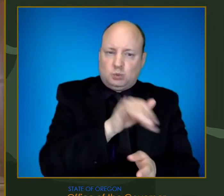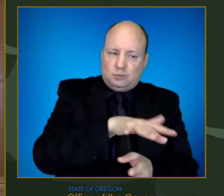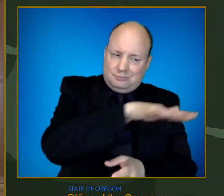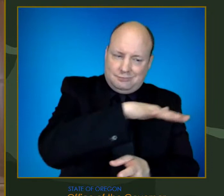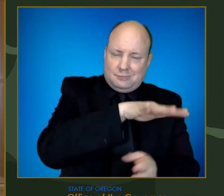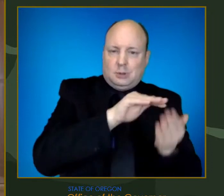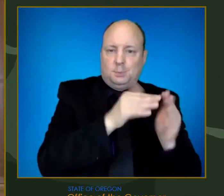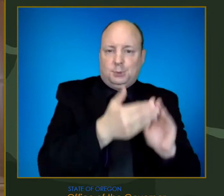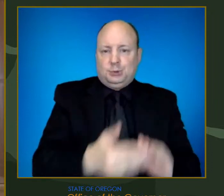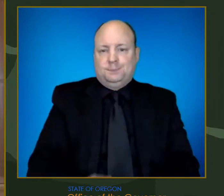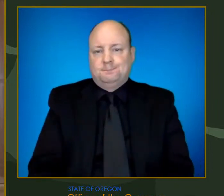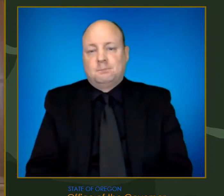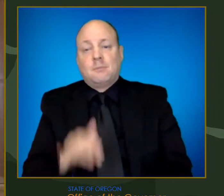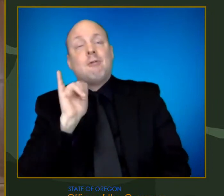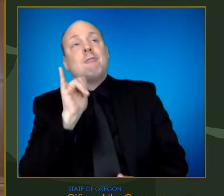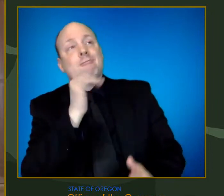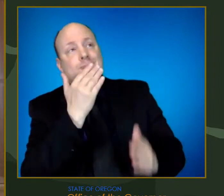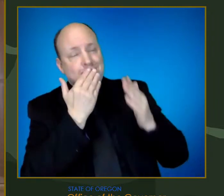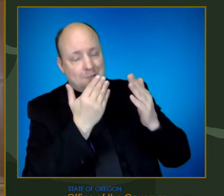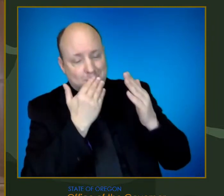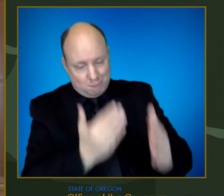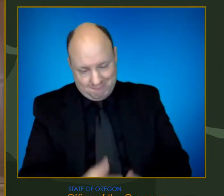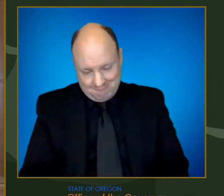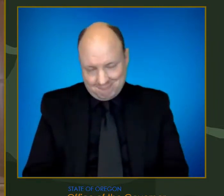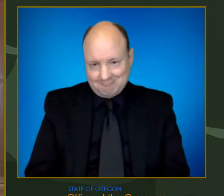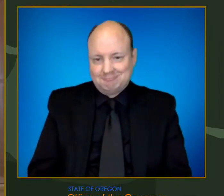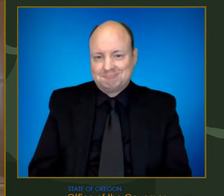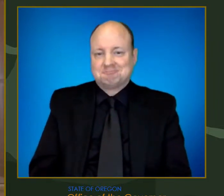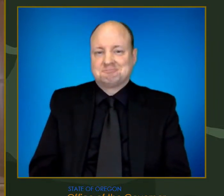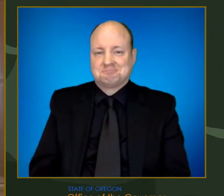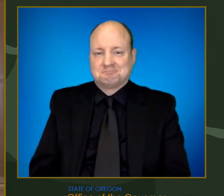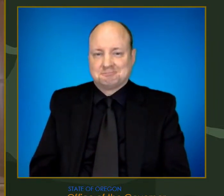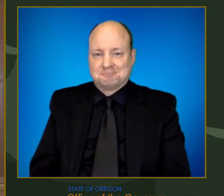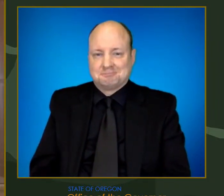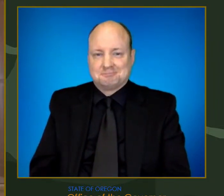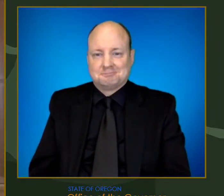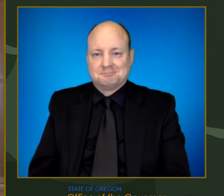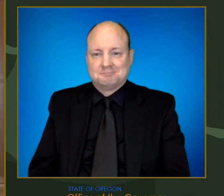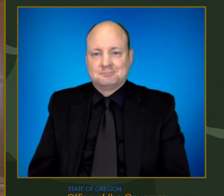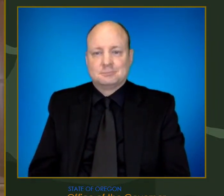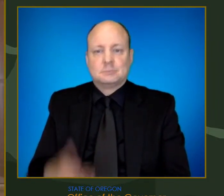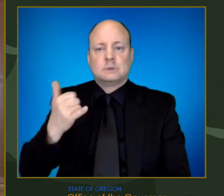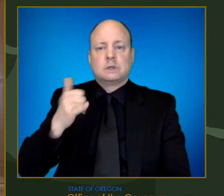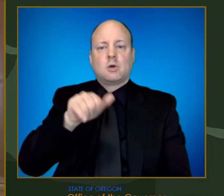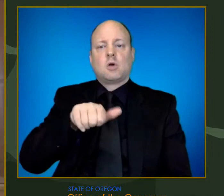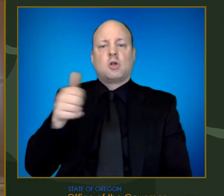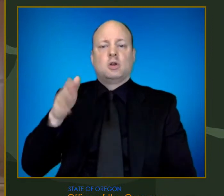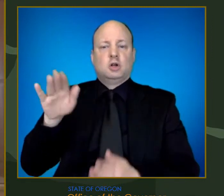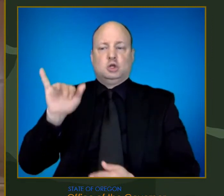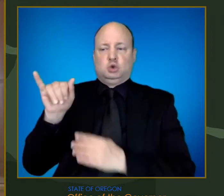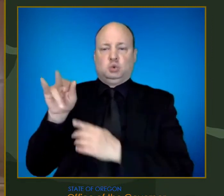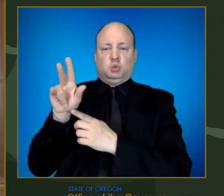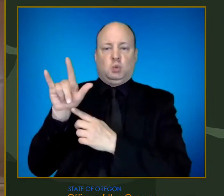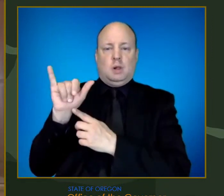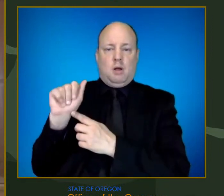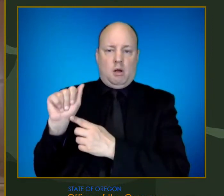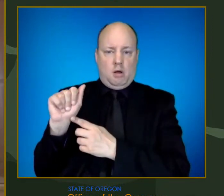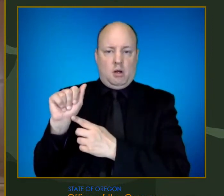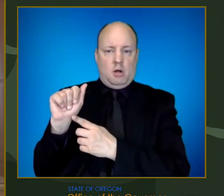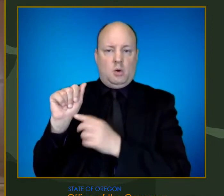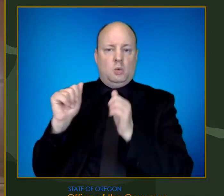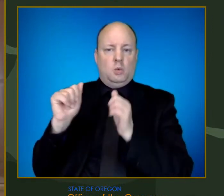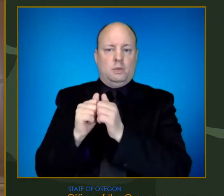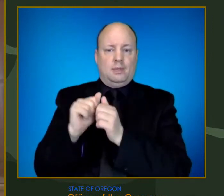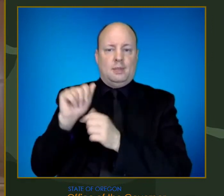Thanks, Carmen. We'll go next to Julia Silverman with Portland Monthly. Julia? Thanks so much for taking our calls today, Governor. As you've